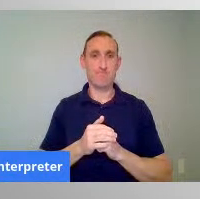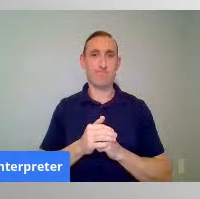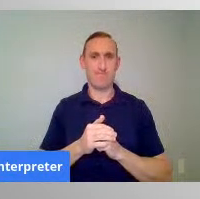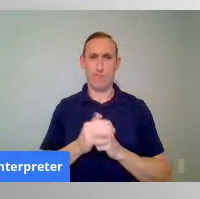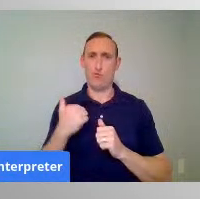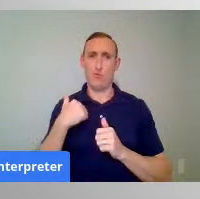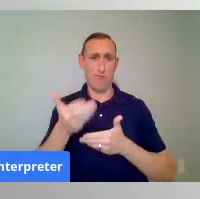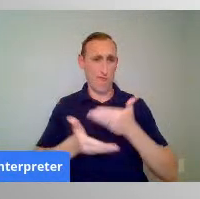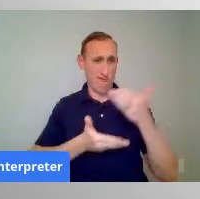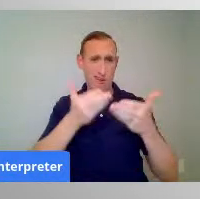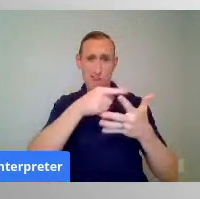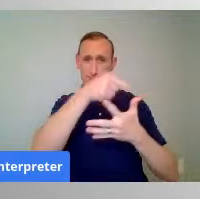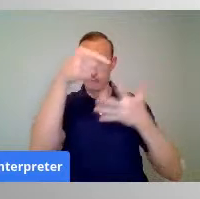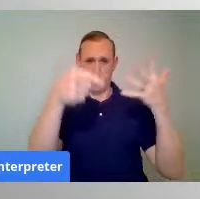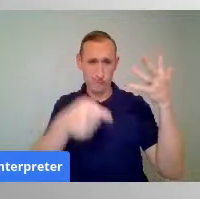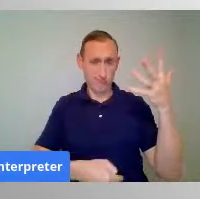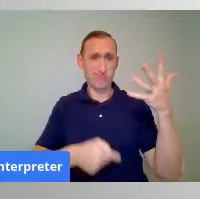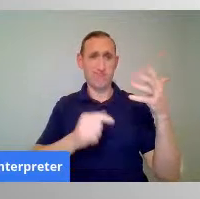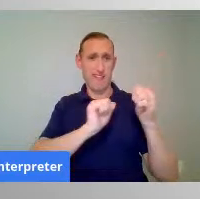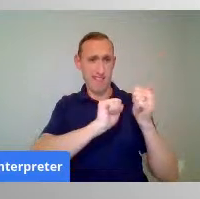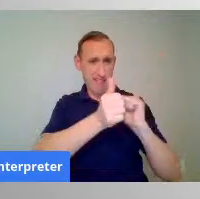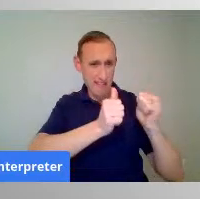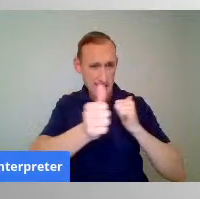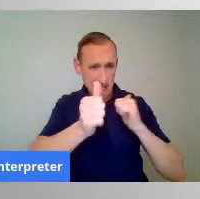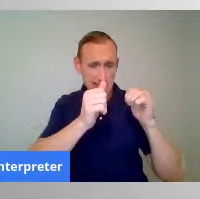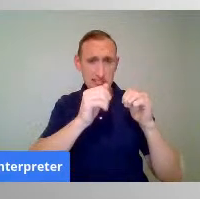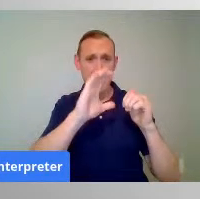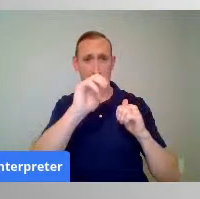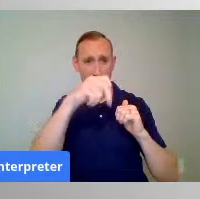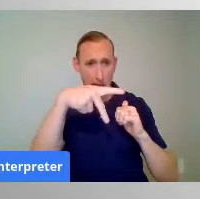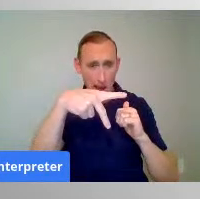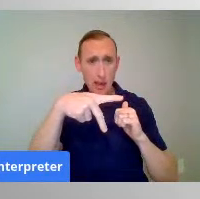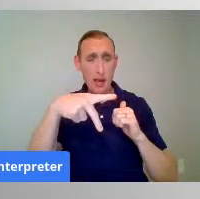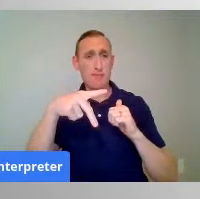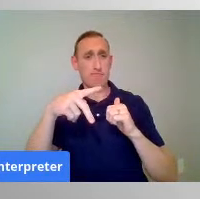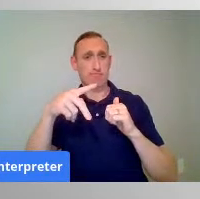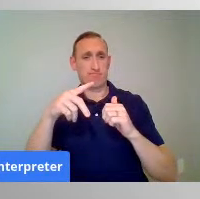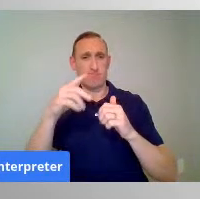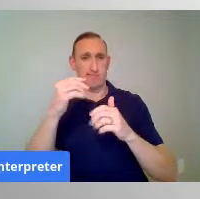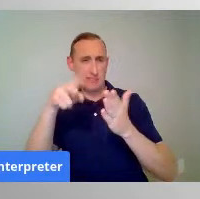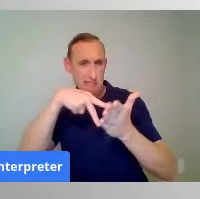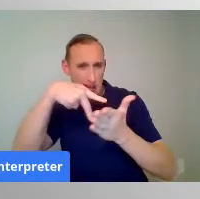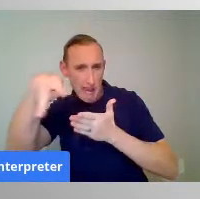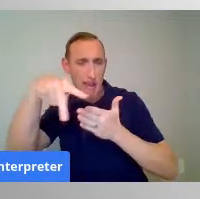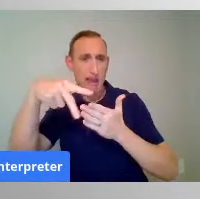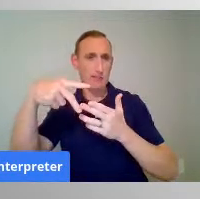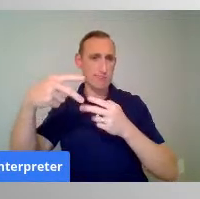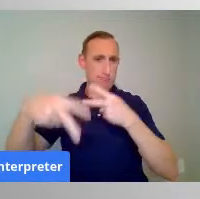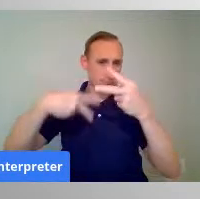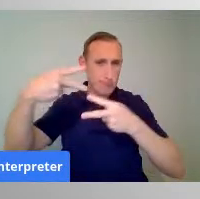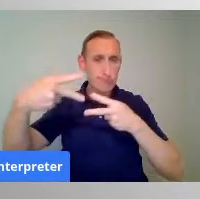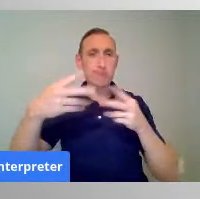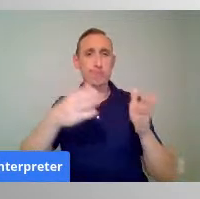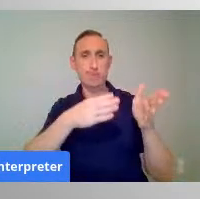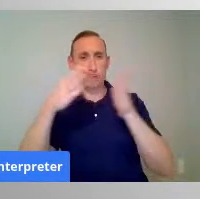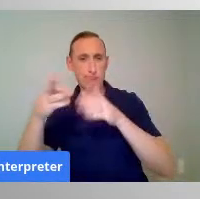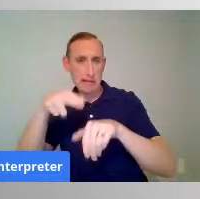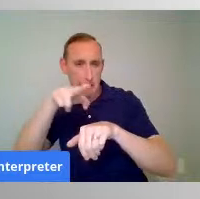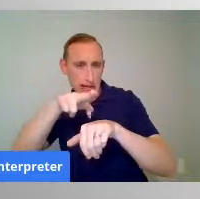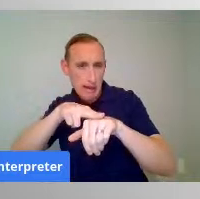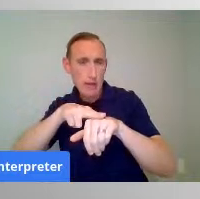through athletics, the arts, through nature, through recreation. And we do touch 5,600